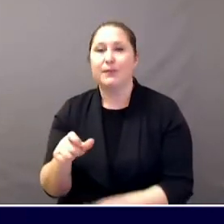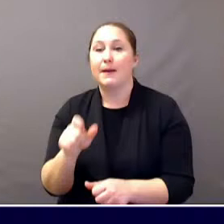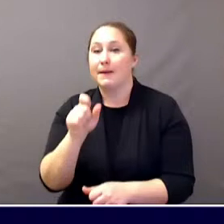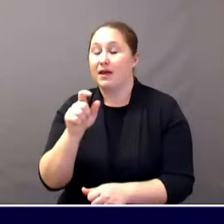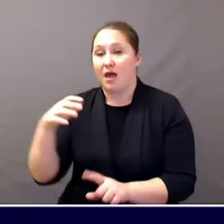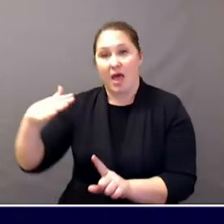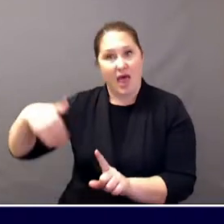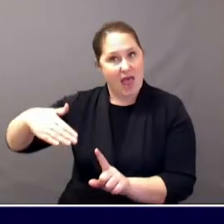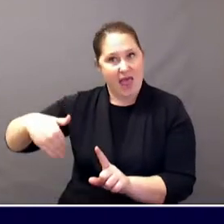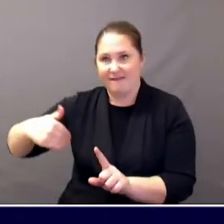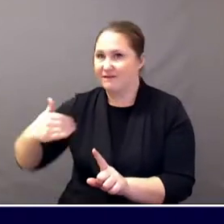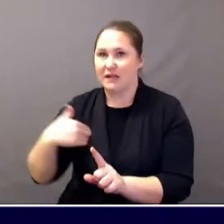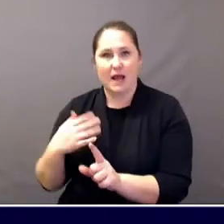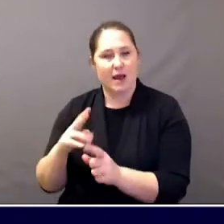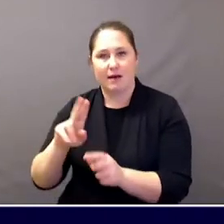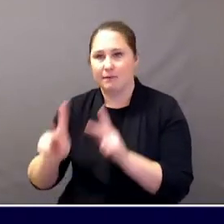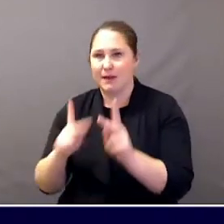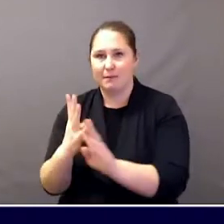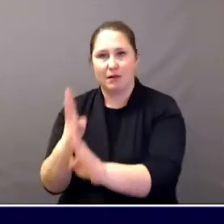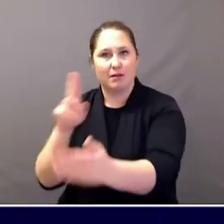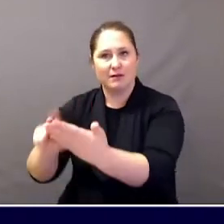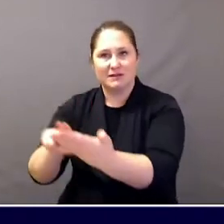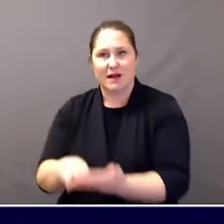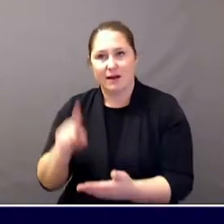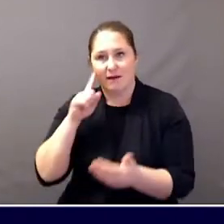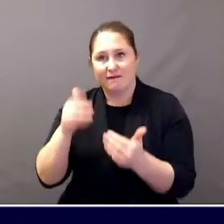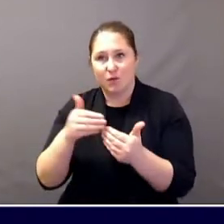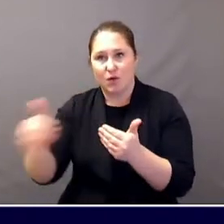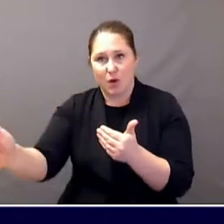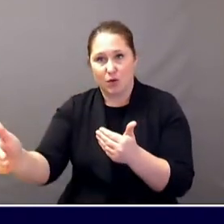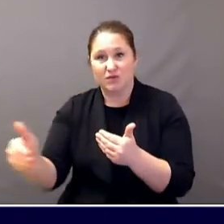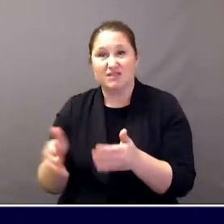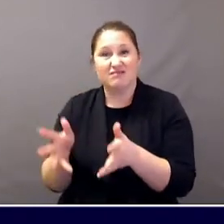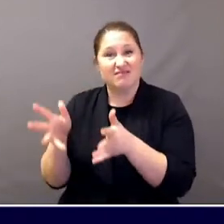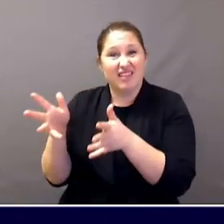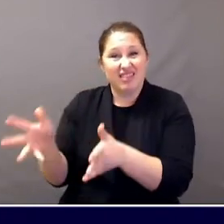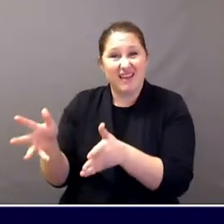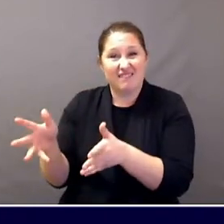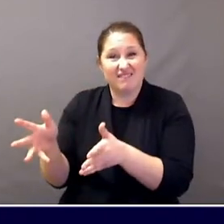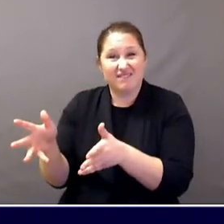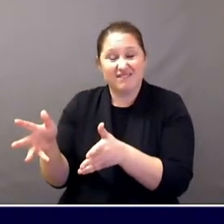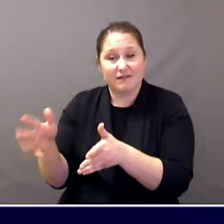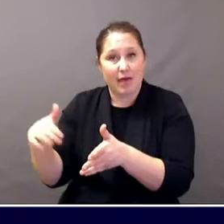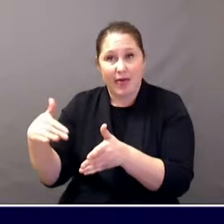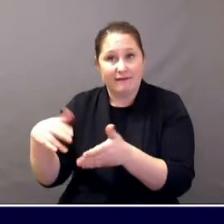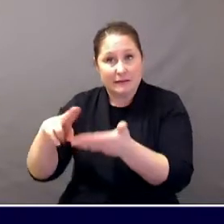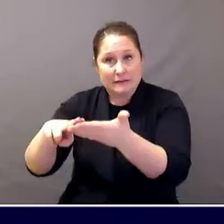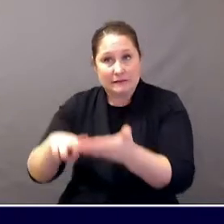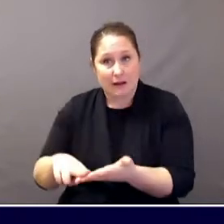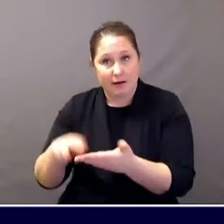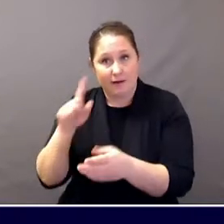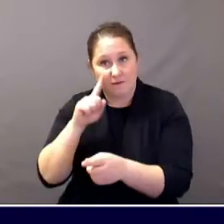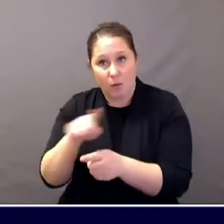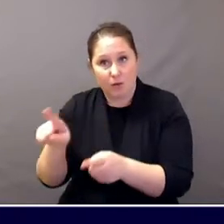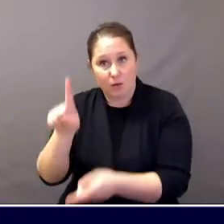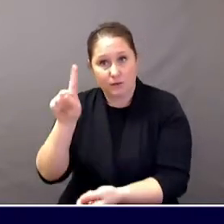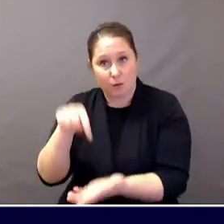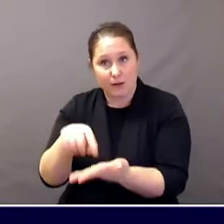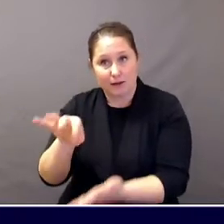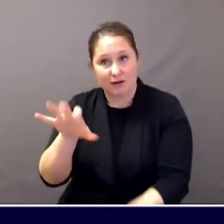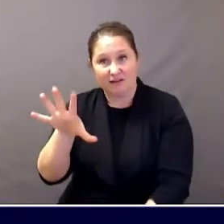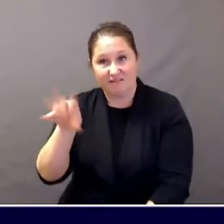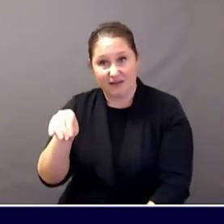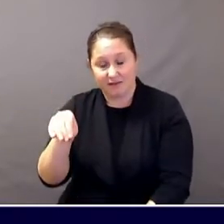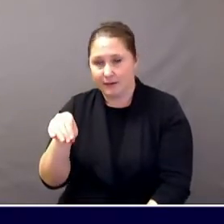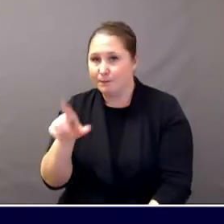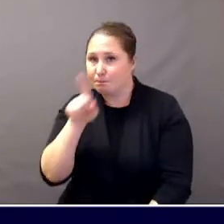have an immediate plan in the forthcoming 7 days or 12 days to do so. So there was no jeopardy by moving it to a hospital